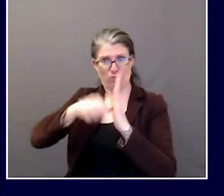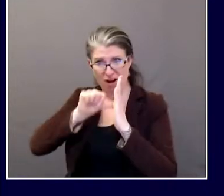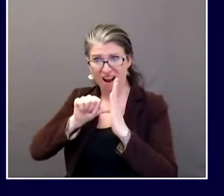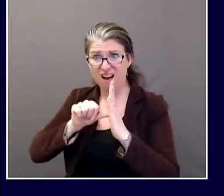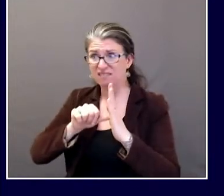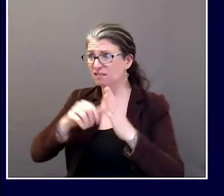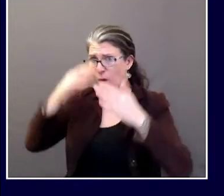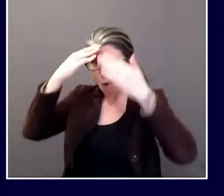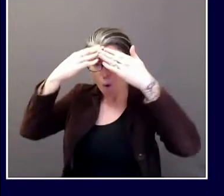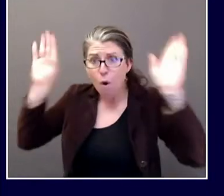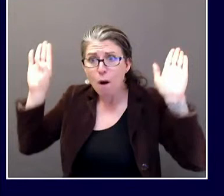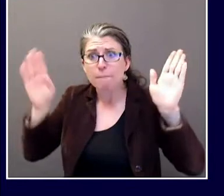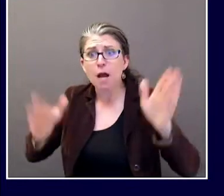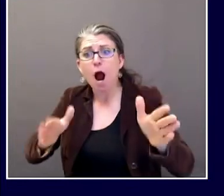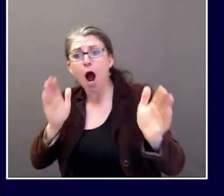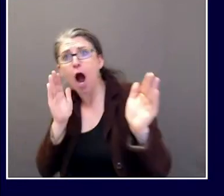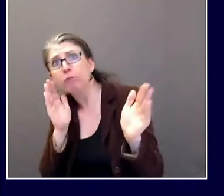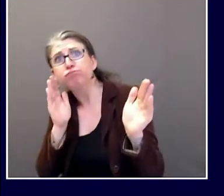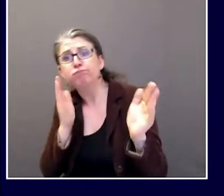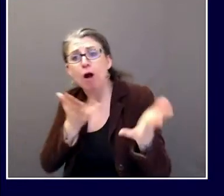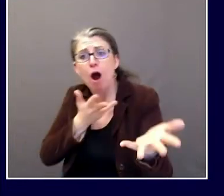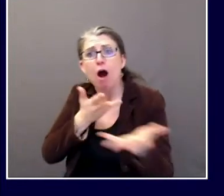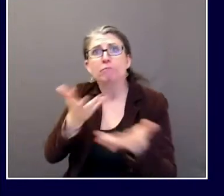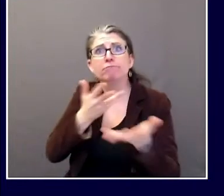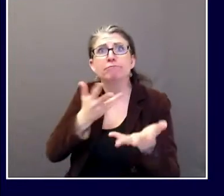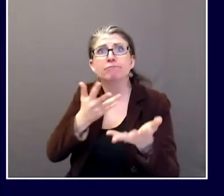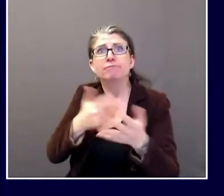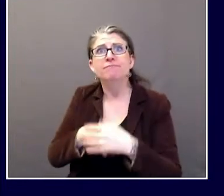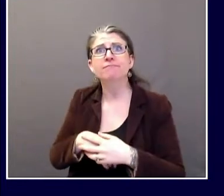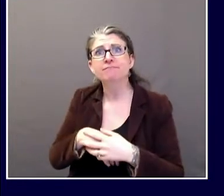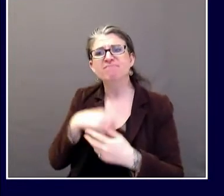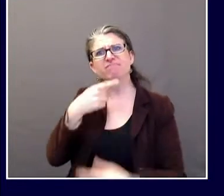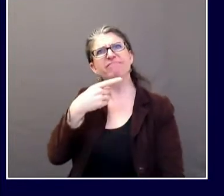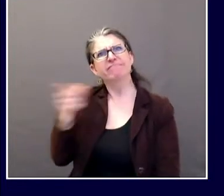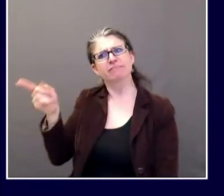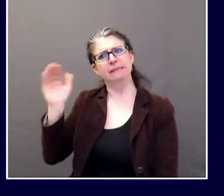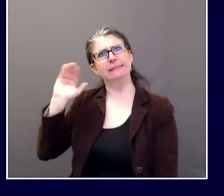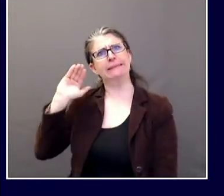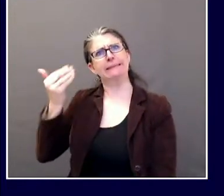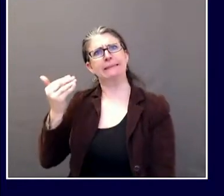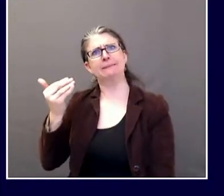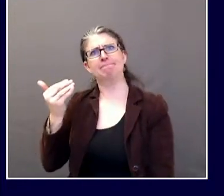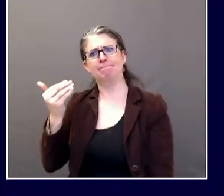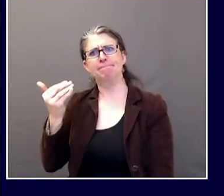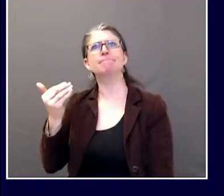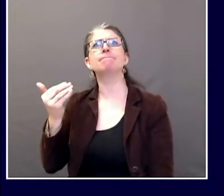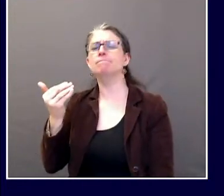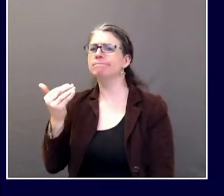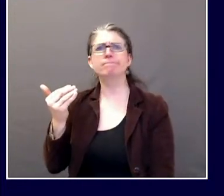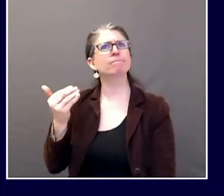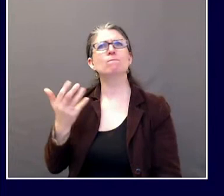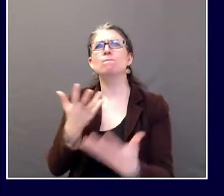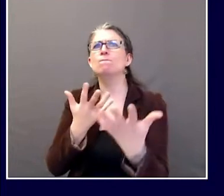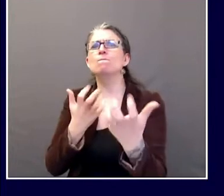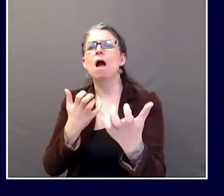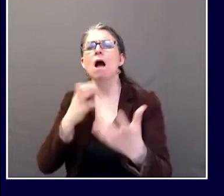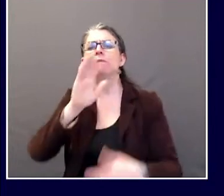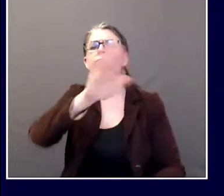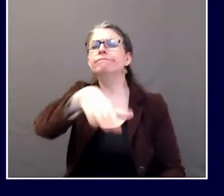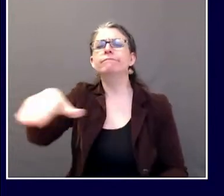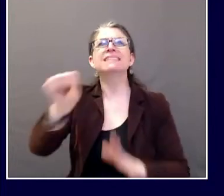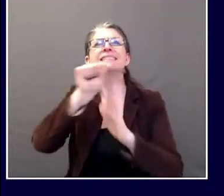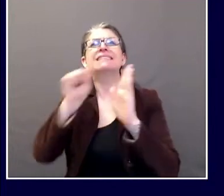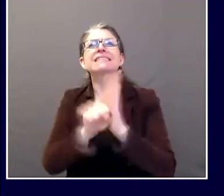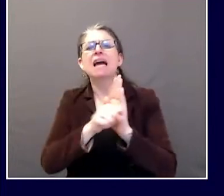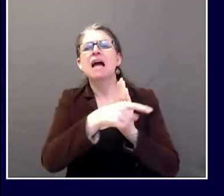with states, basically checking in with us to see whether an idea has merit and will have legs before they actually implement